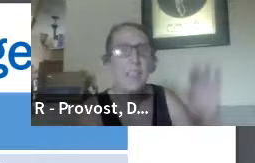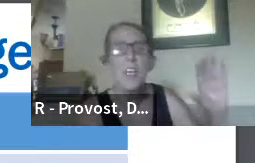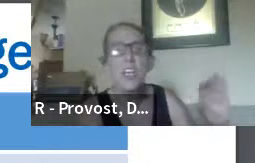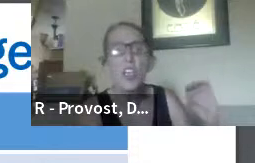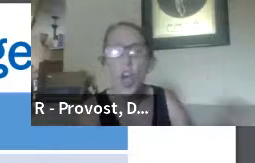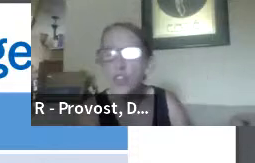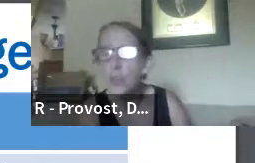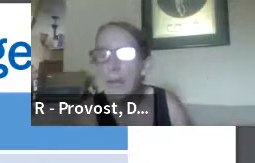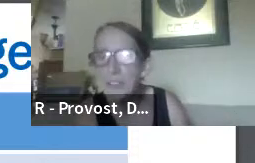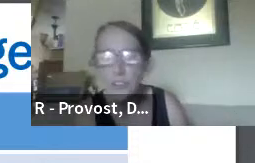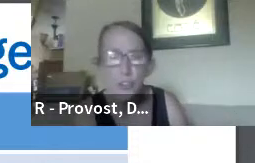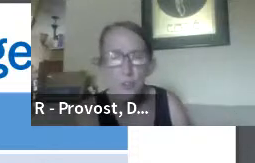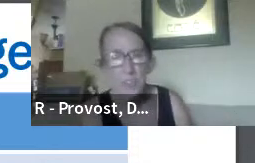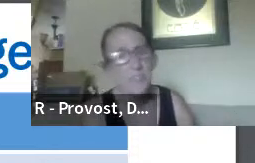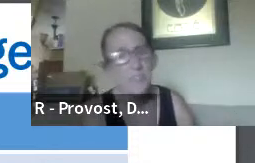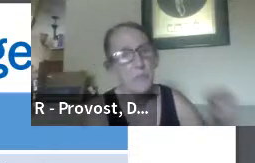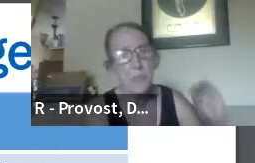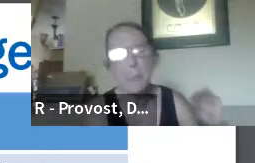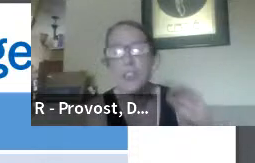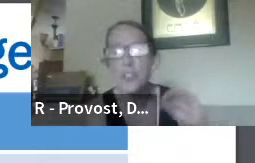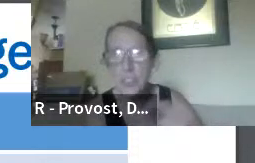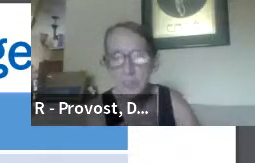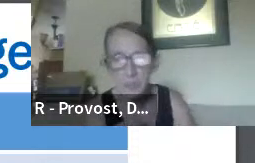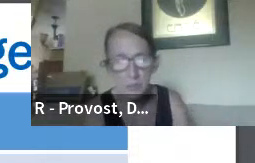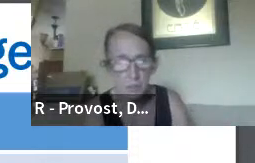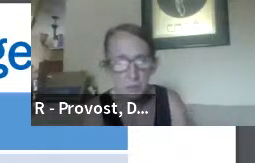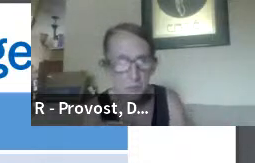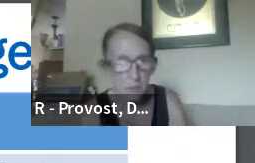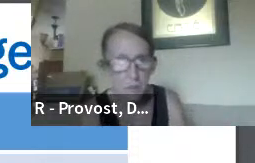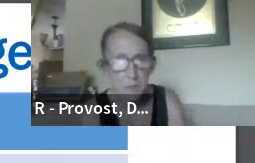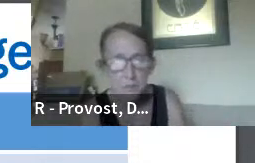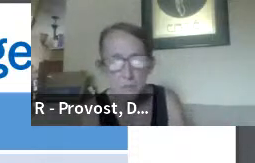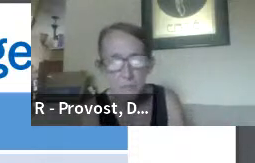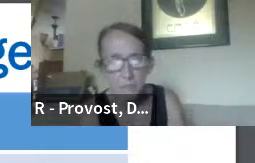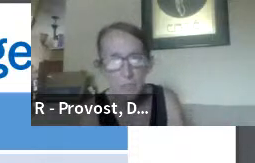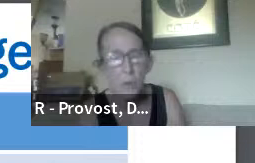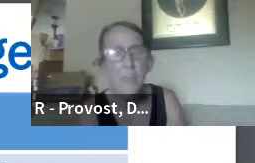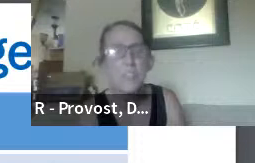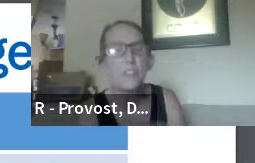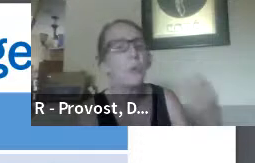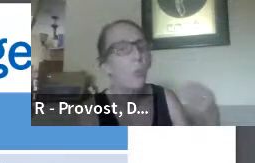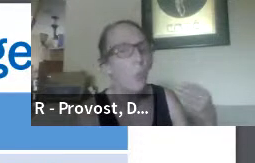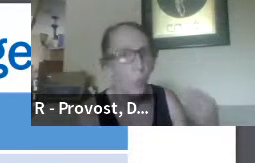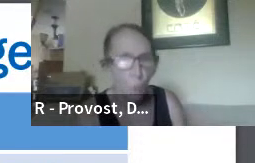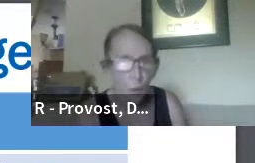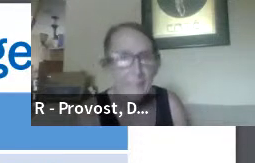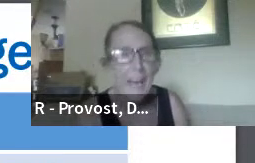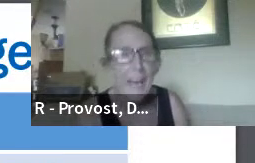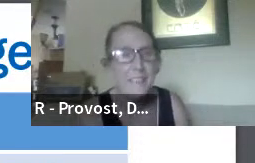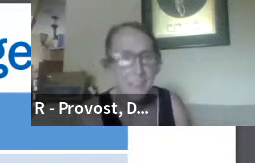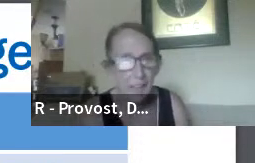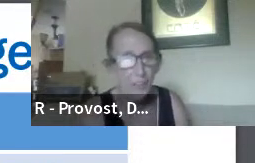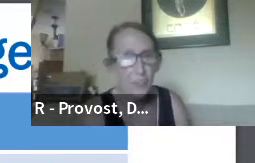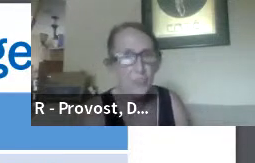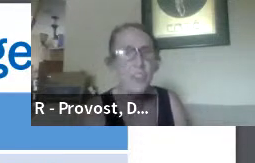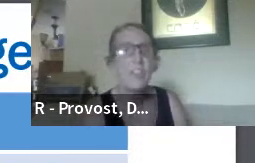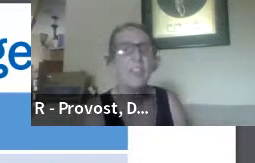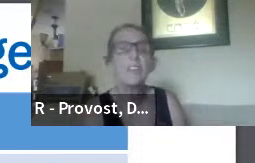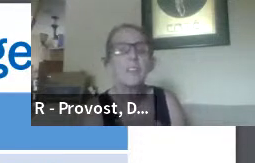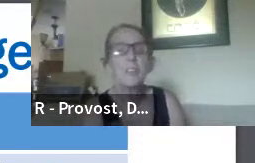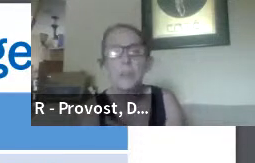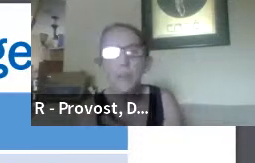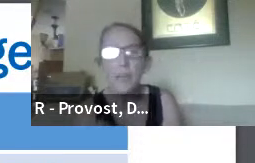basic. Contracted service, if somebody could go into what that